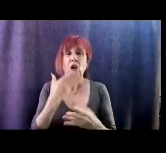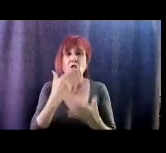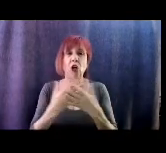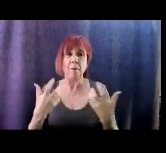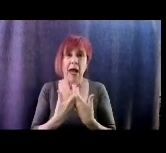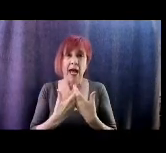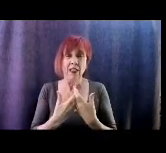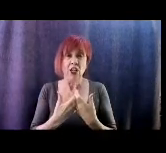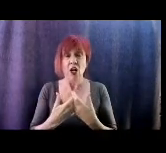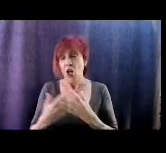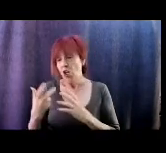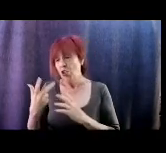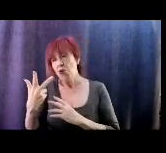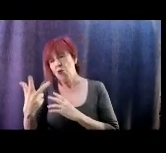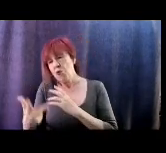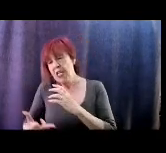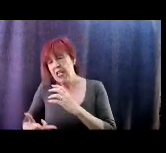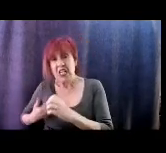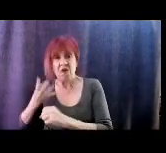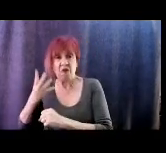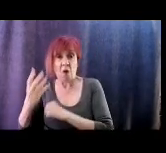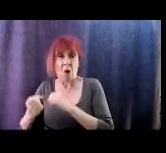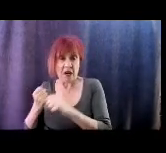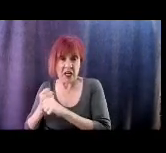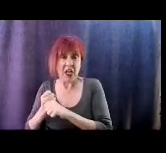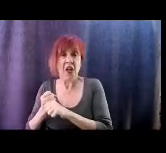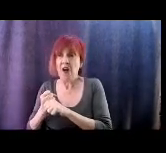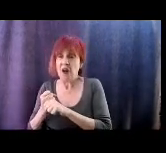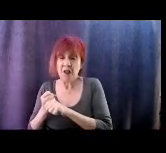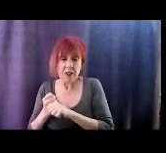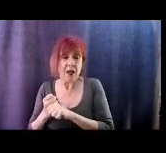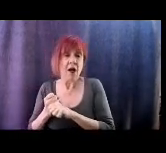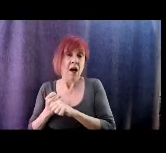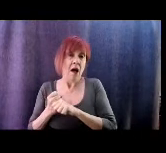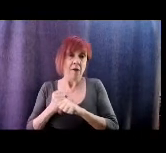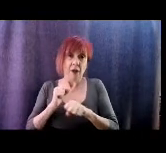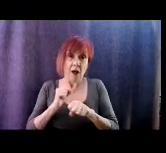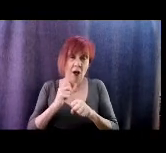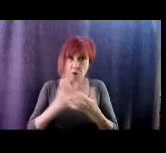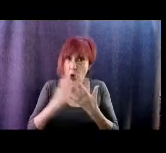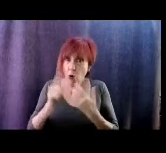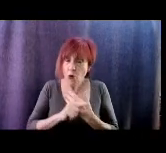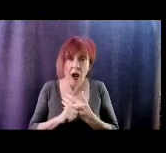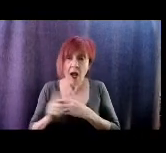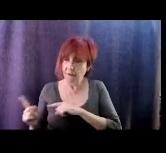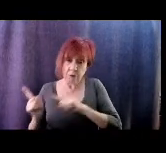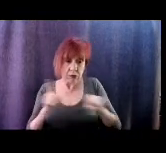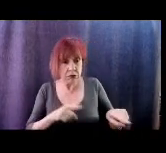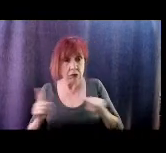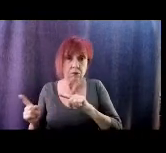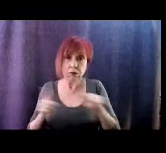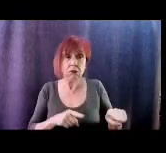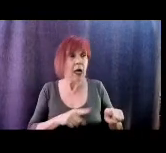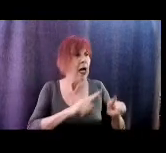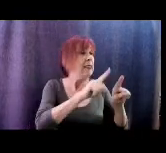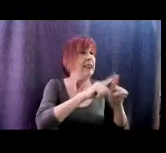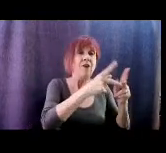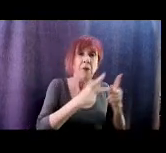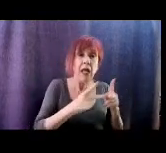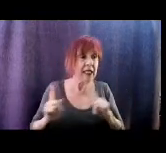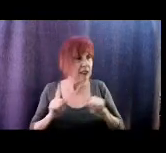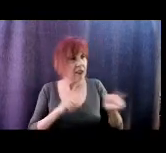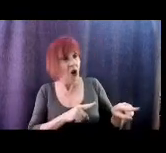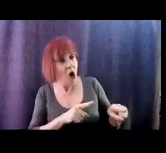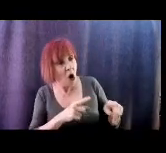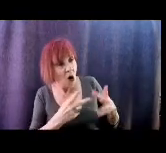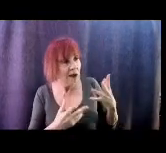year work exploration program at a couple of job sites a year, you and they can figure out what they want to do